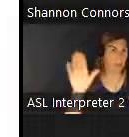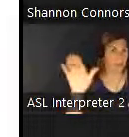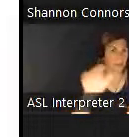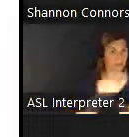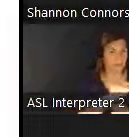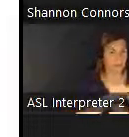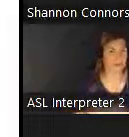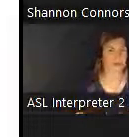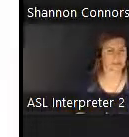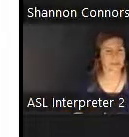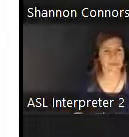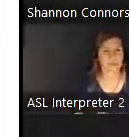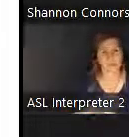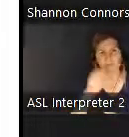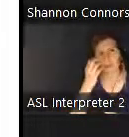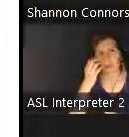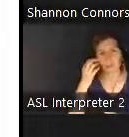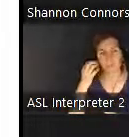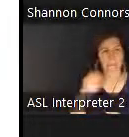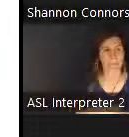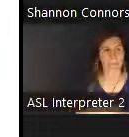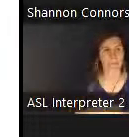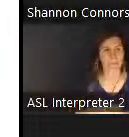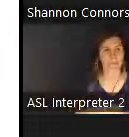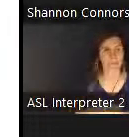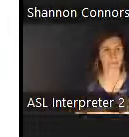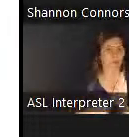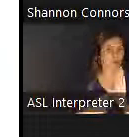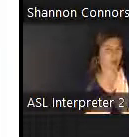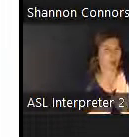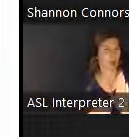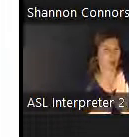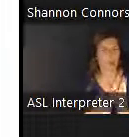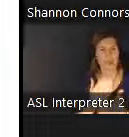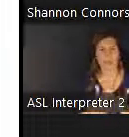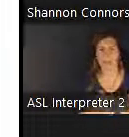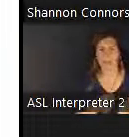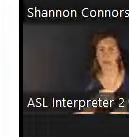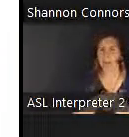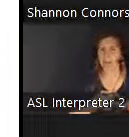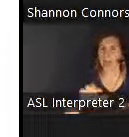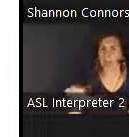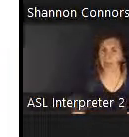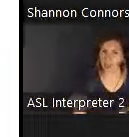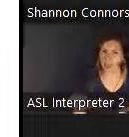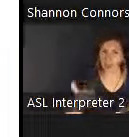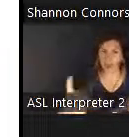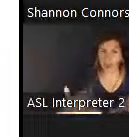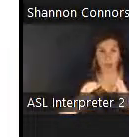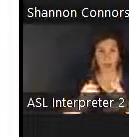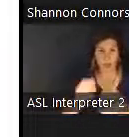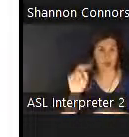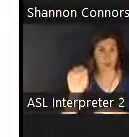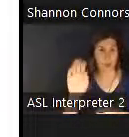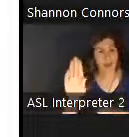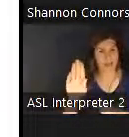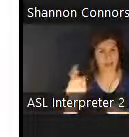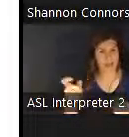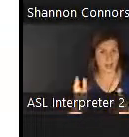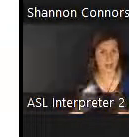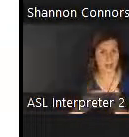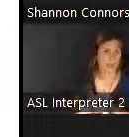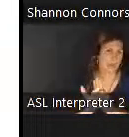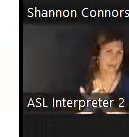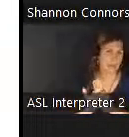Going forward, just to show some of the adaptation actions this group of managers selected from the